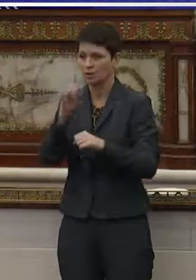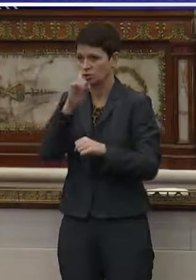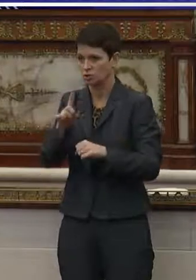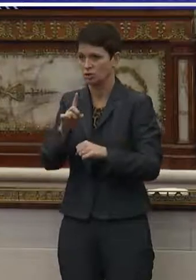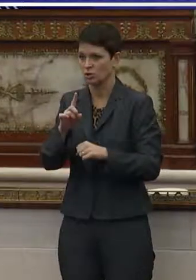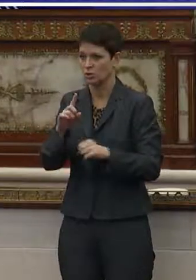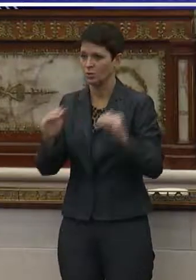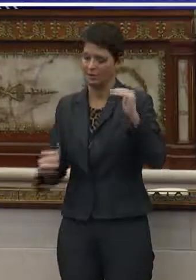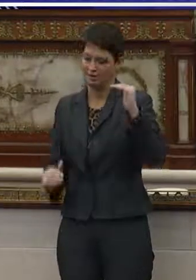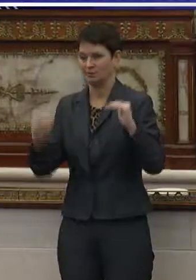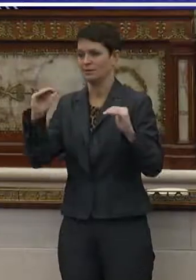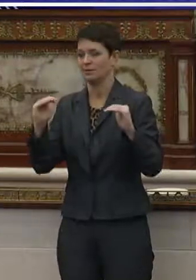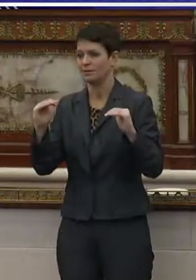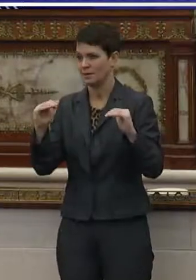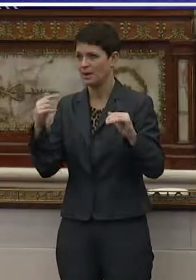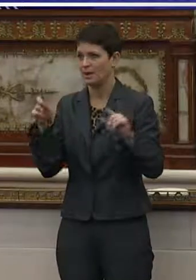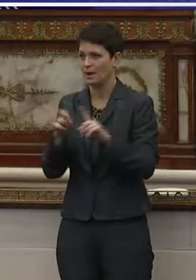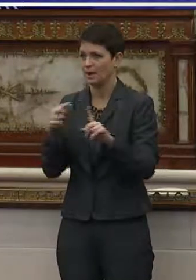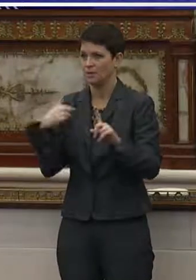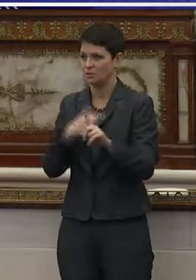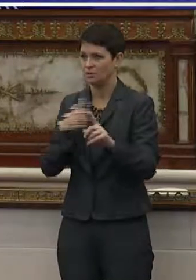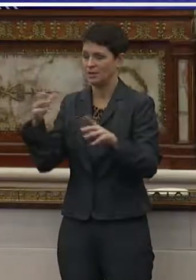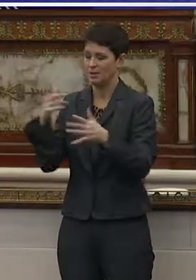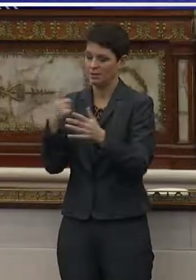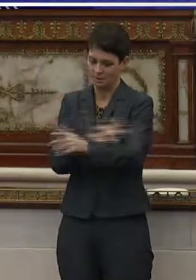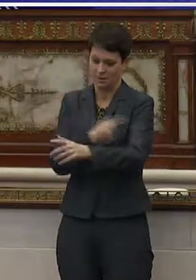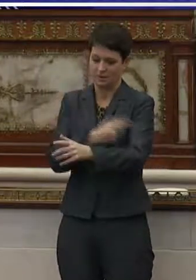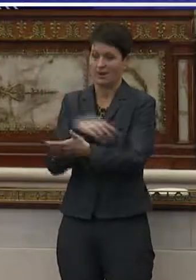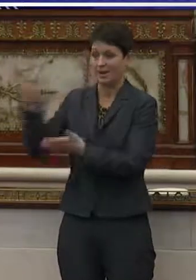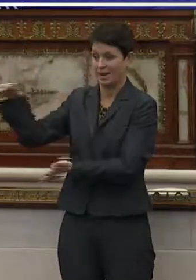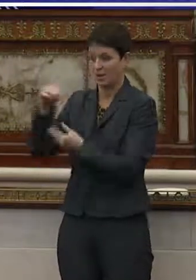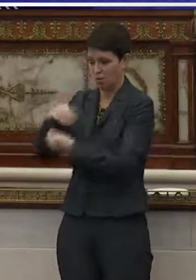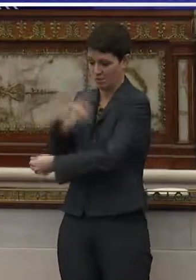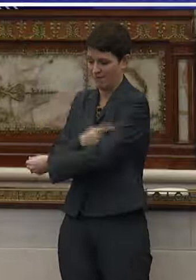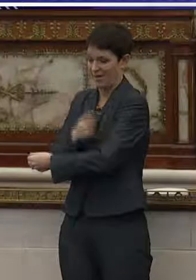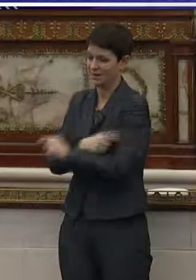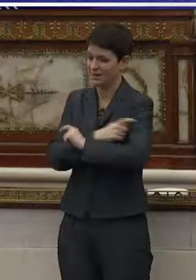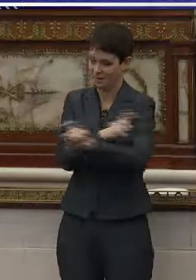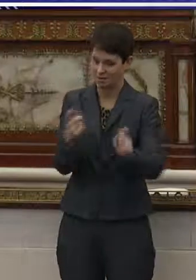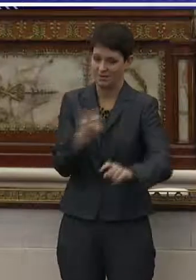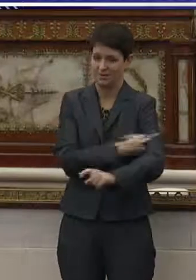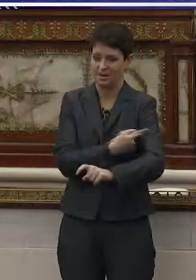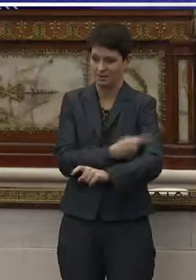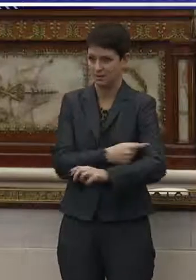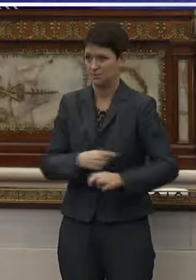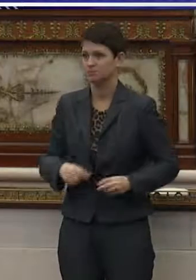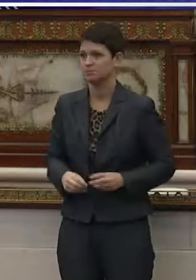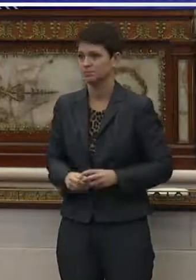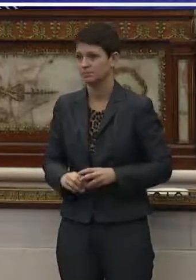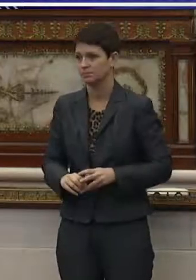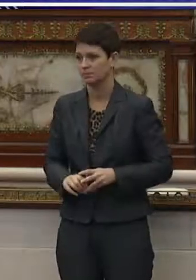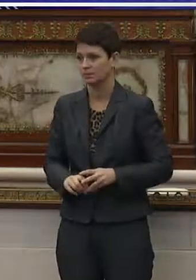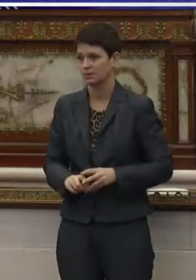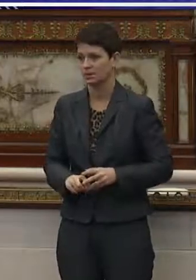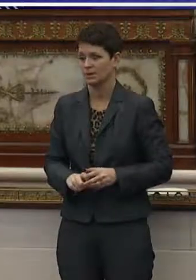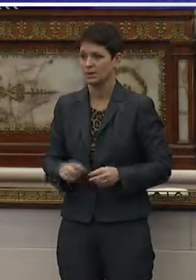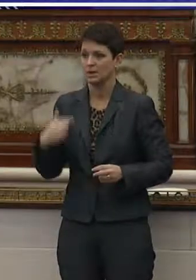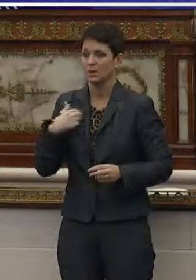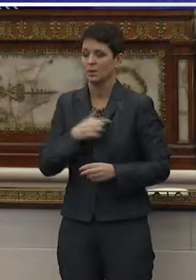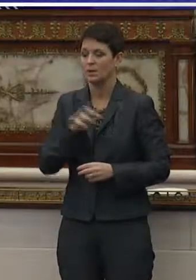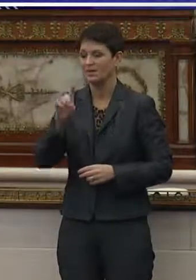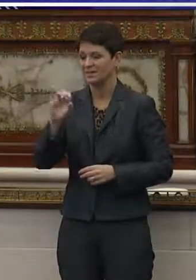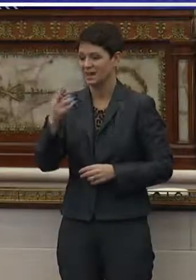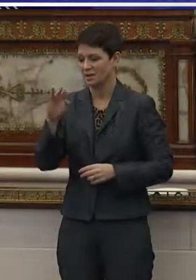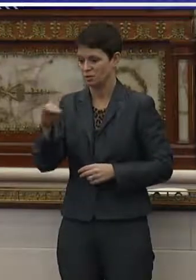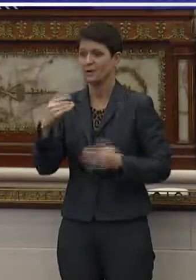get there as we get more vaccines in the pipeline? All right, so we have a dashboard on the